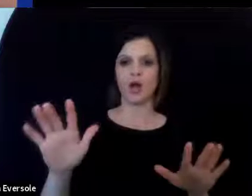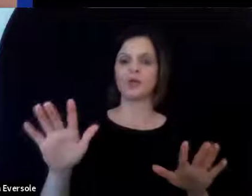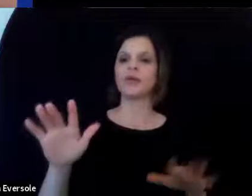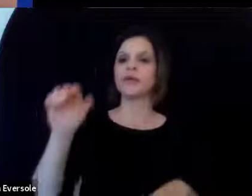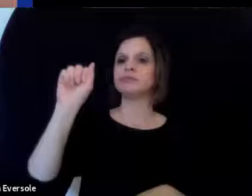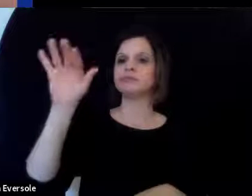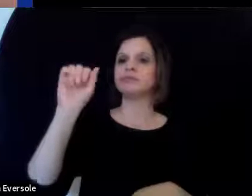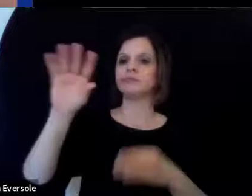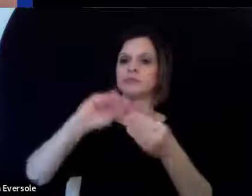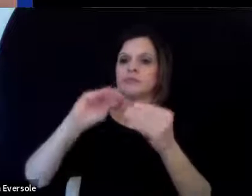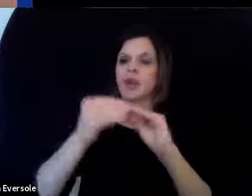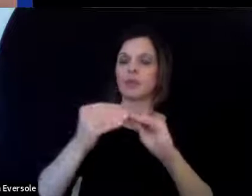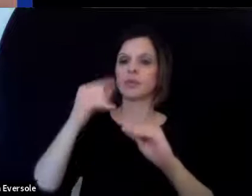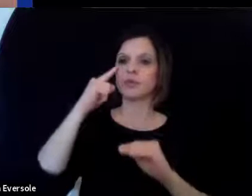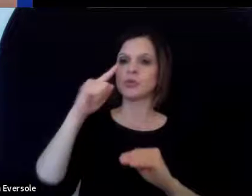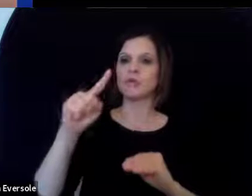part.